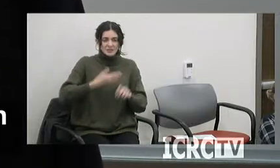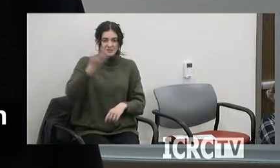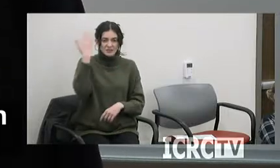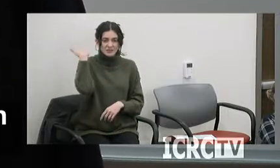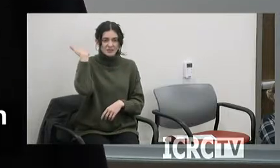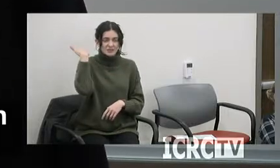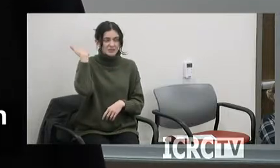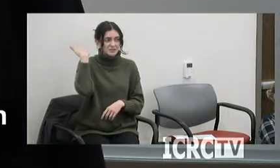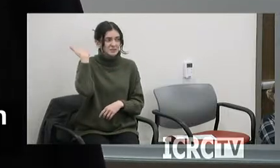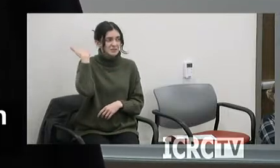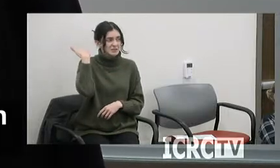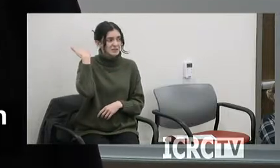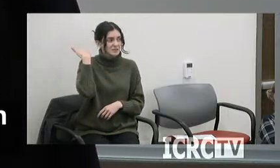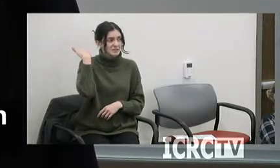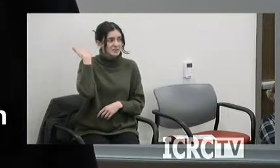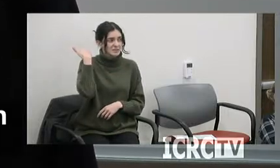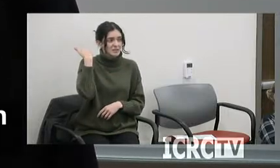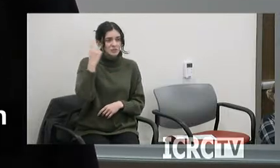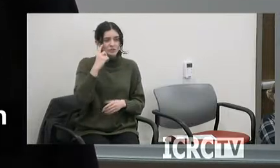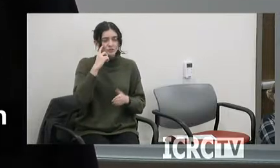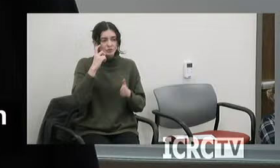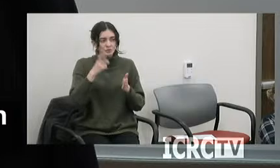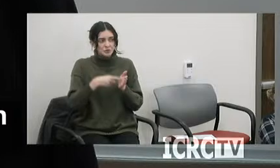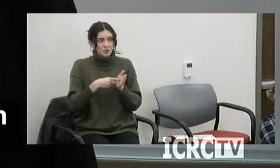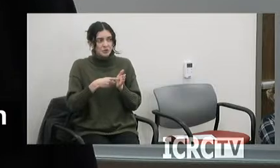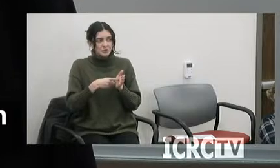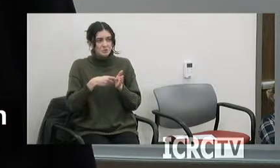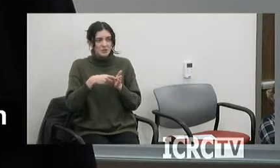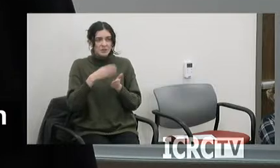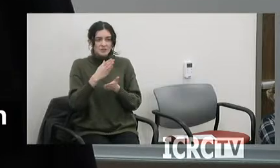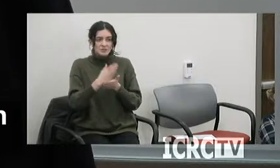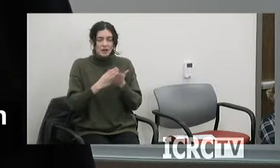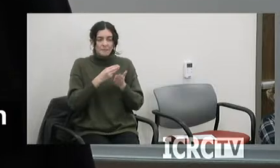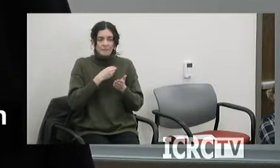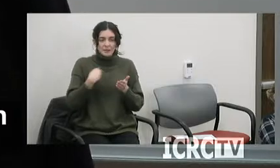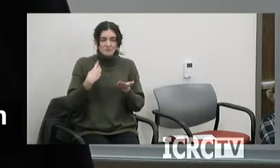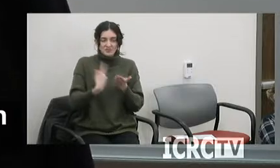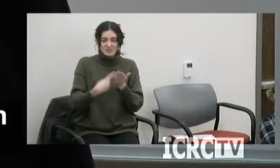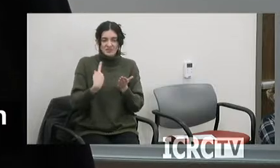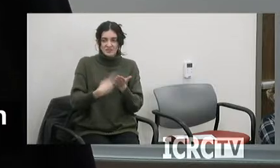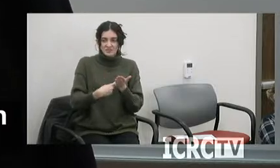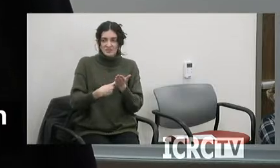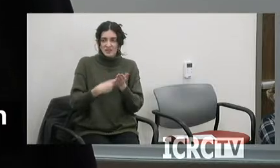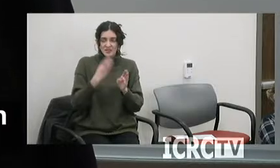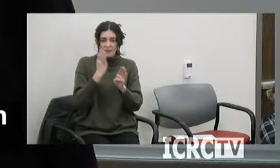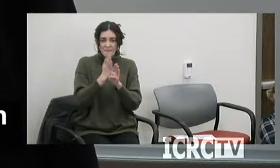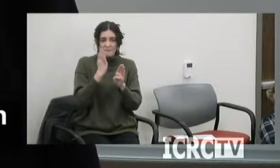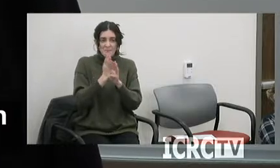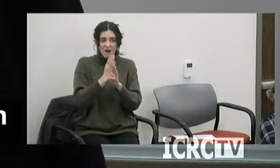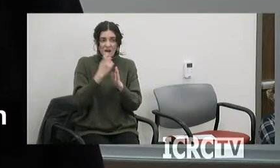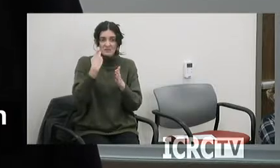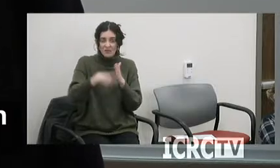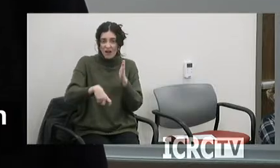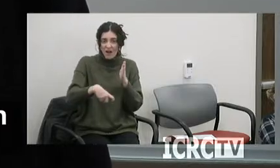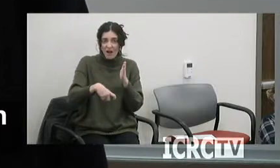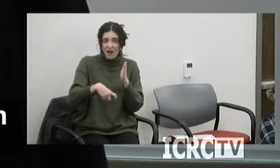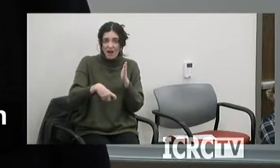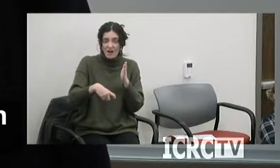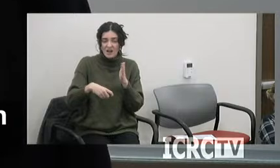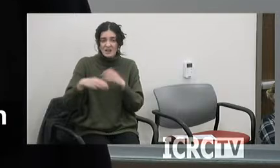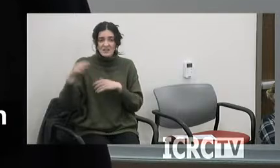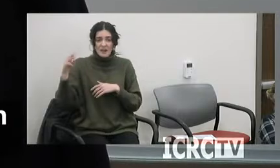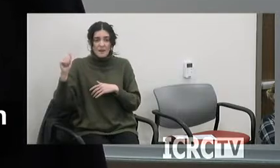in the numbers regarding the cost of busing over at Mason Schools versus our